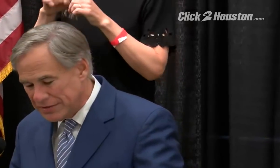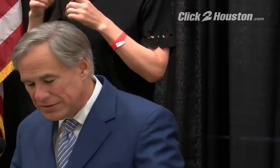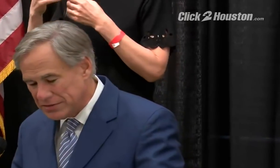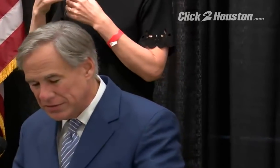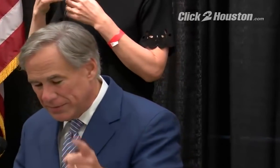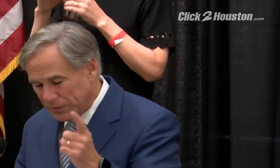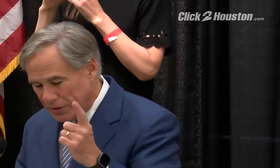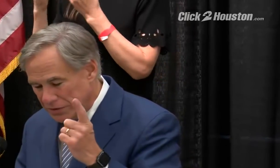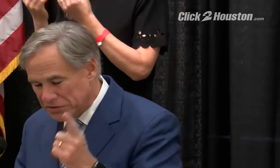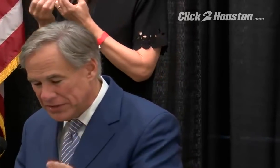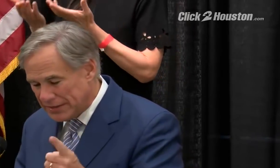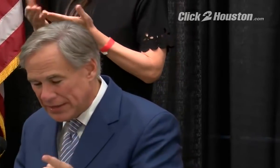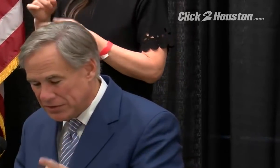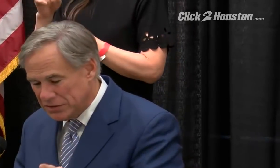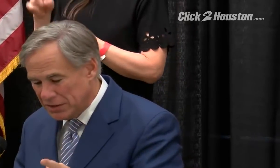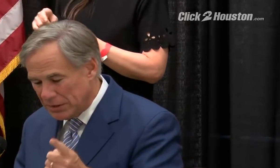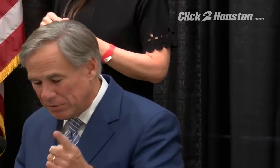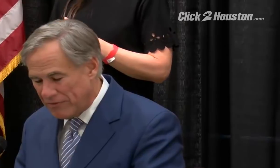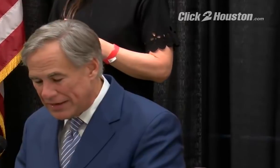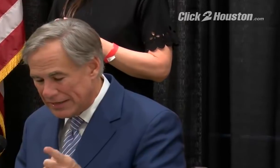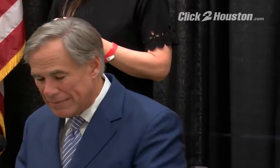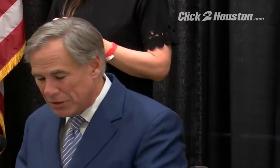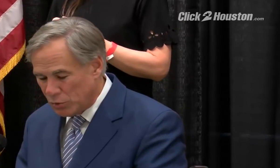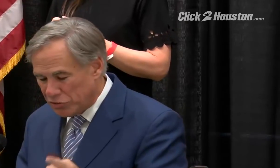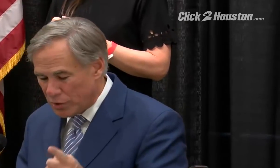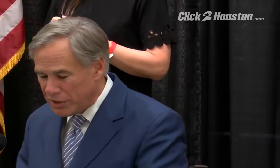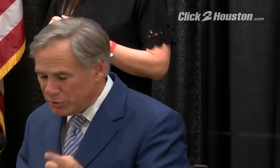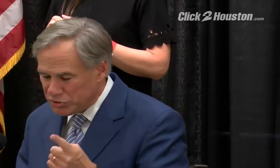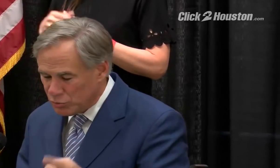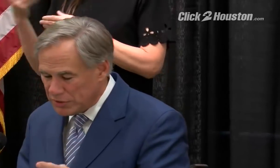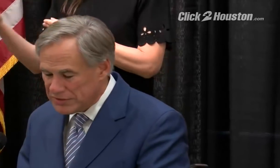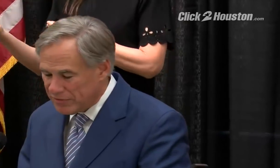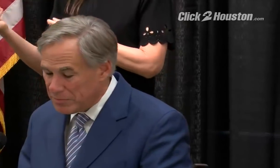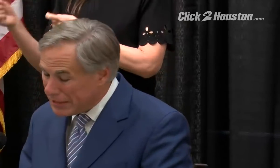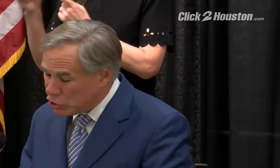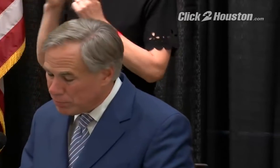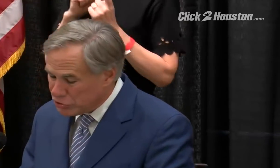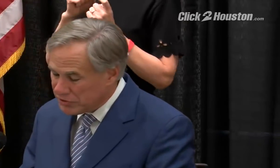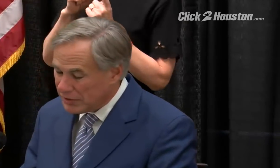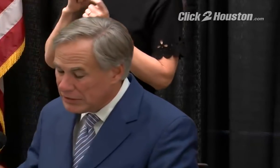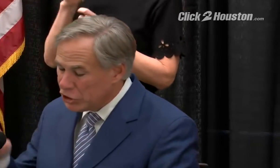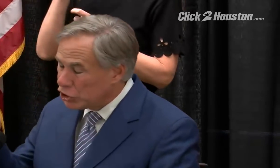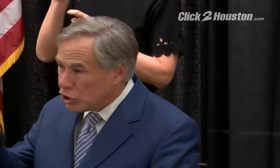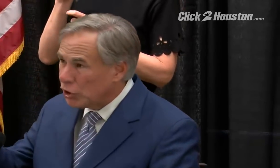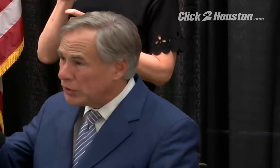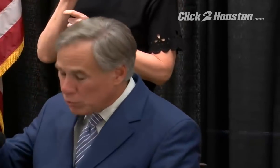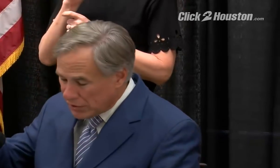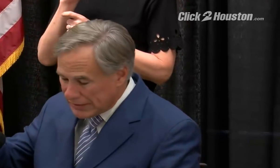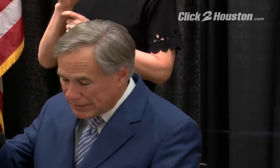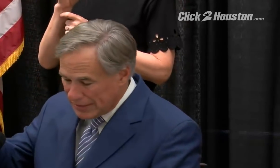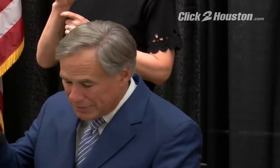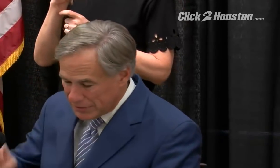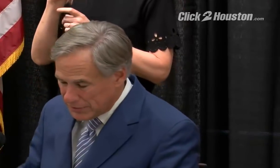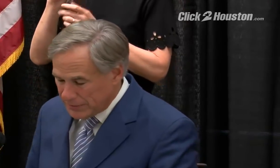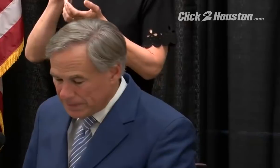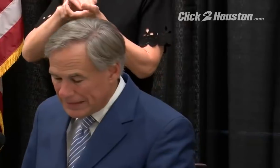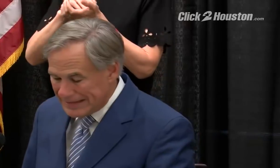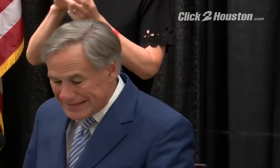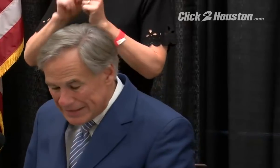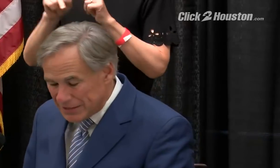the state of Texas. The state has provided Lubbock with 327 medical personnel currently working in